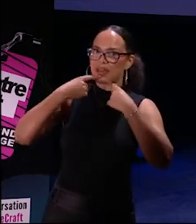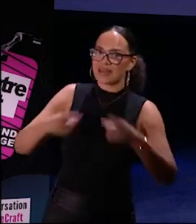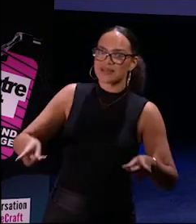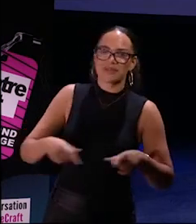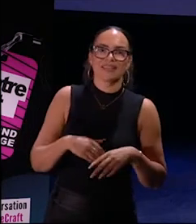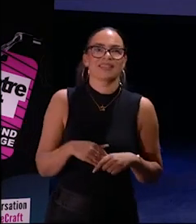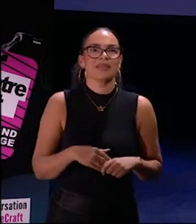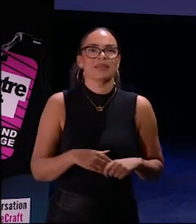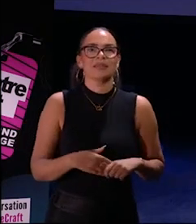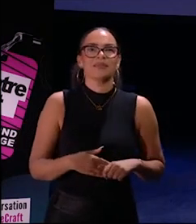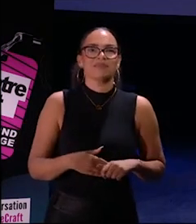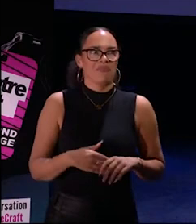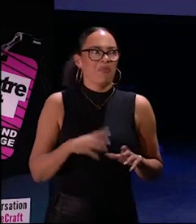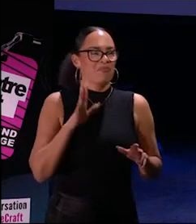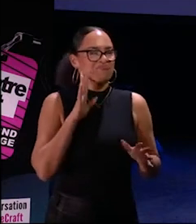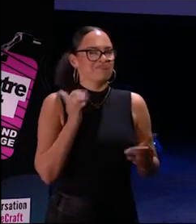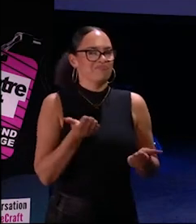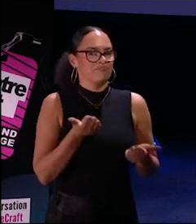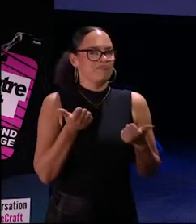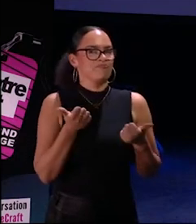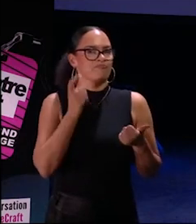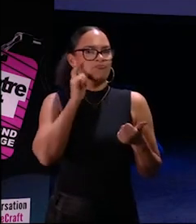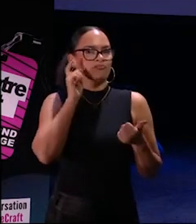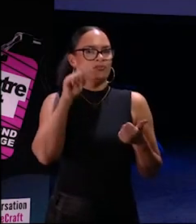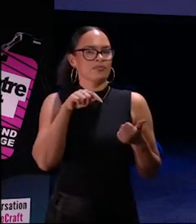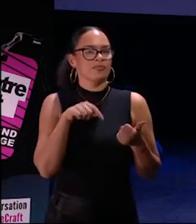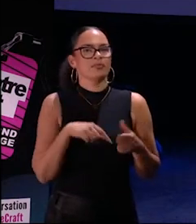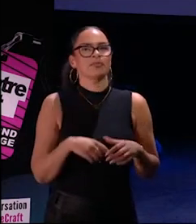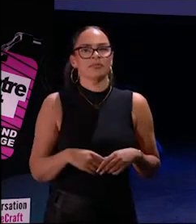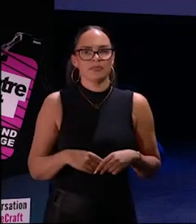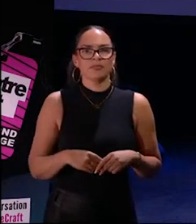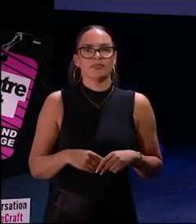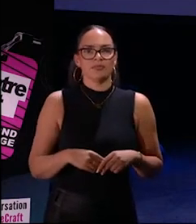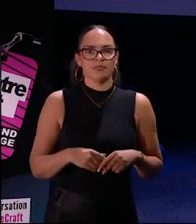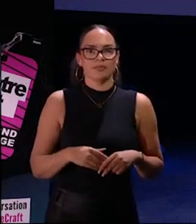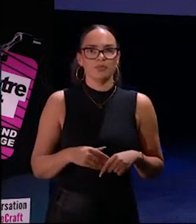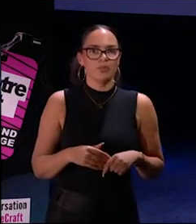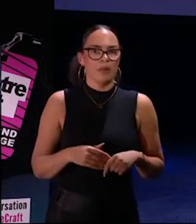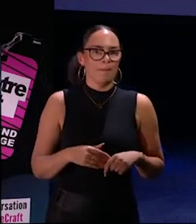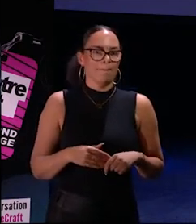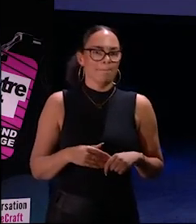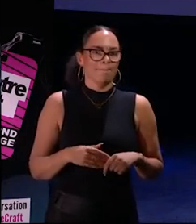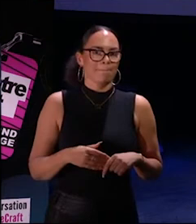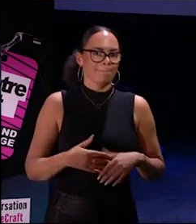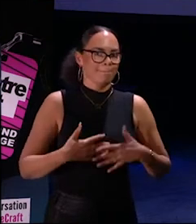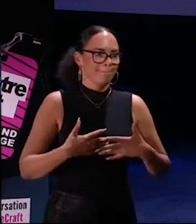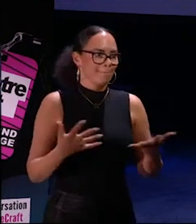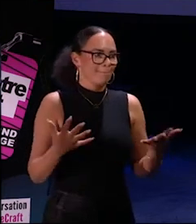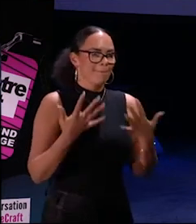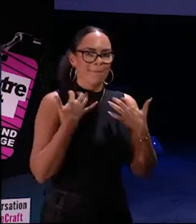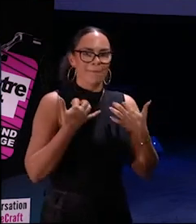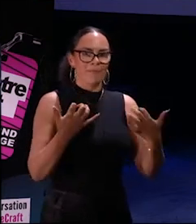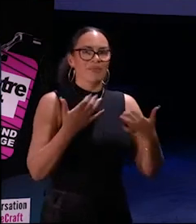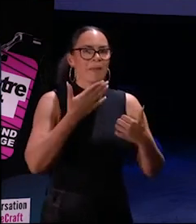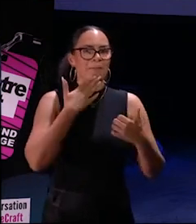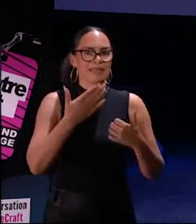you know, it sounds like a fantastic opportunity. Mm. It would be very well needed. Right. Throwing it open, we've got, please do say